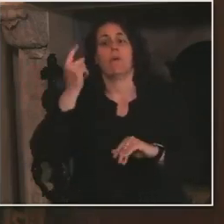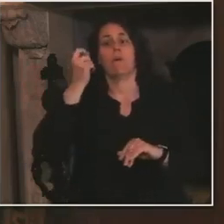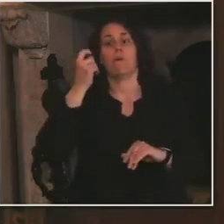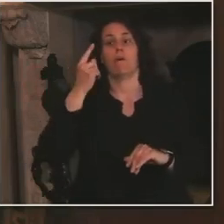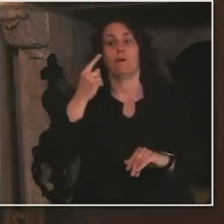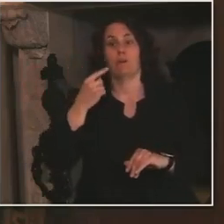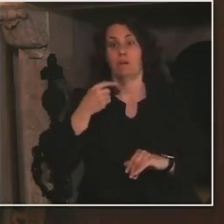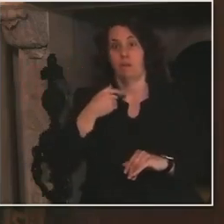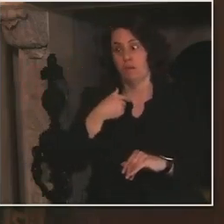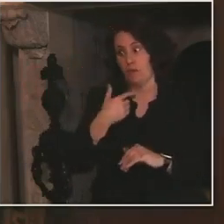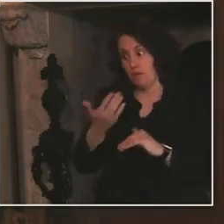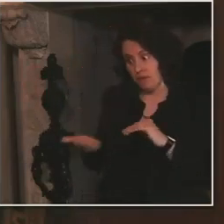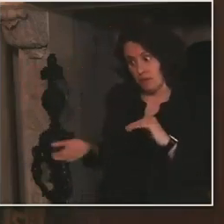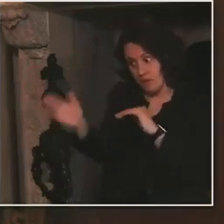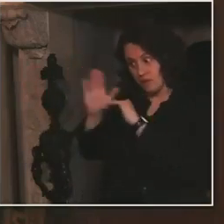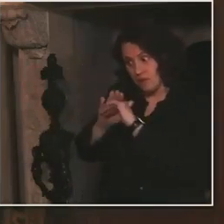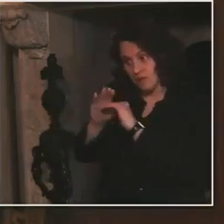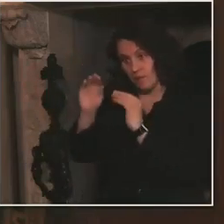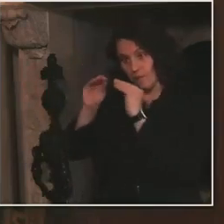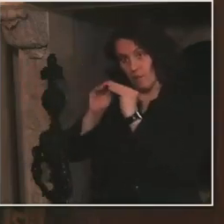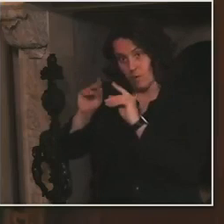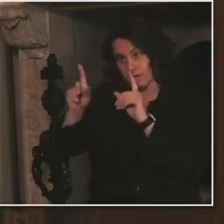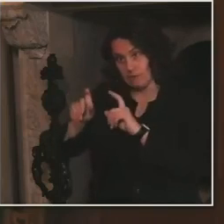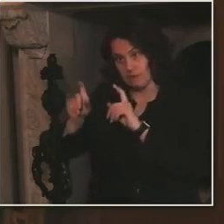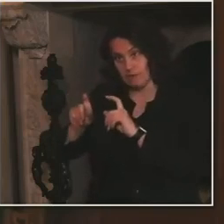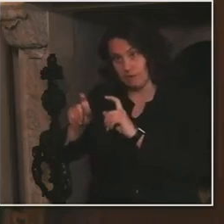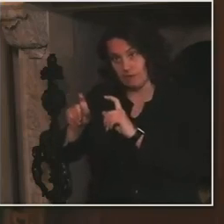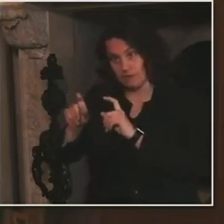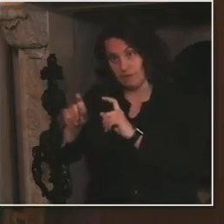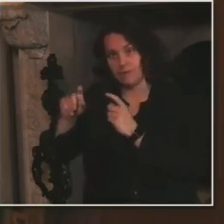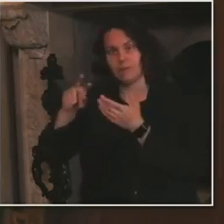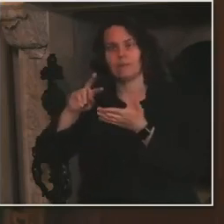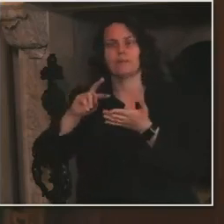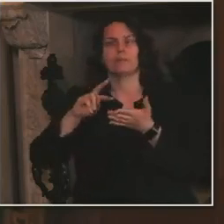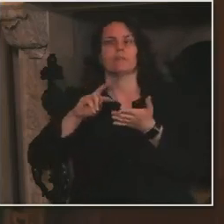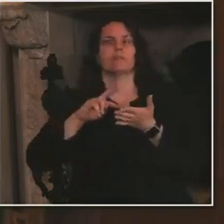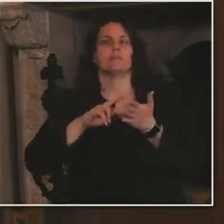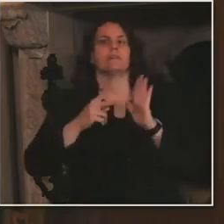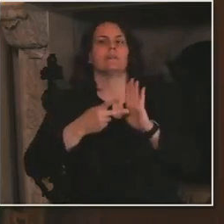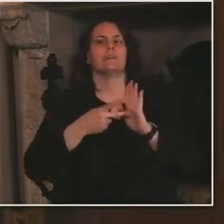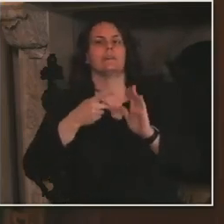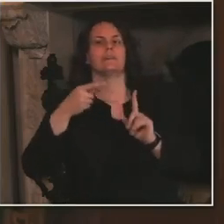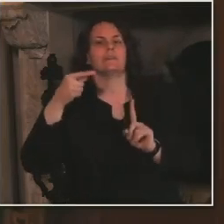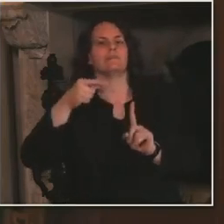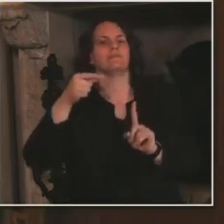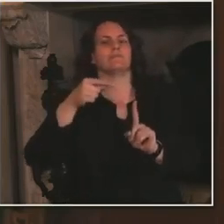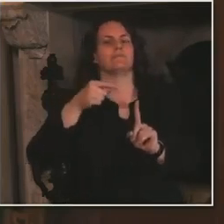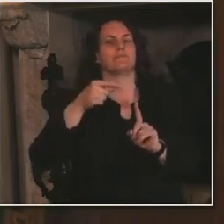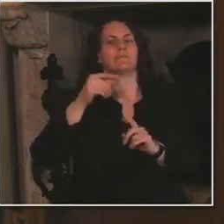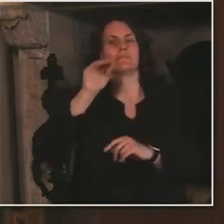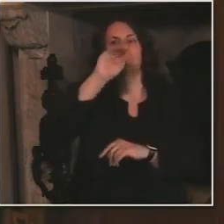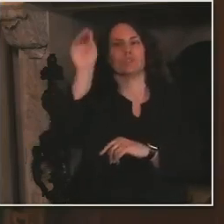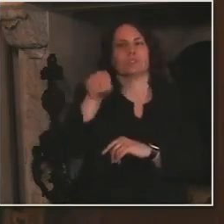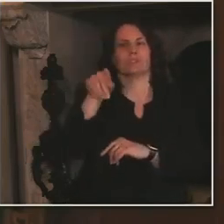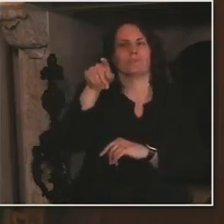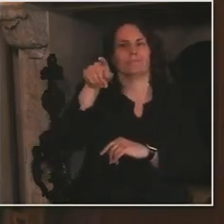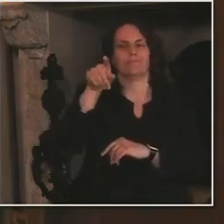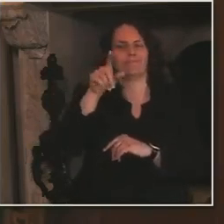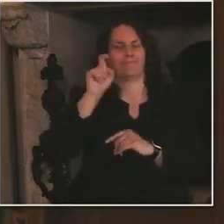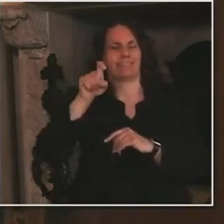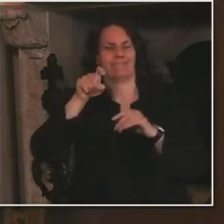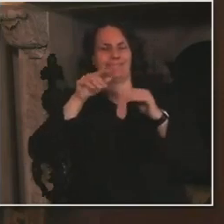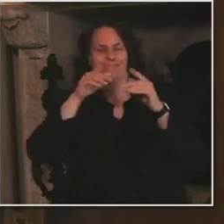really need to see a decrease in community transmission. So both things need to be at work. We do want testing to scale up, but right